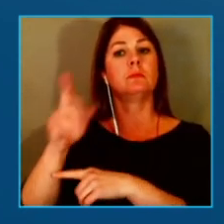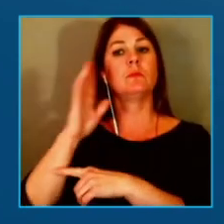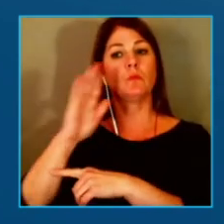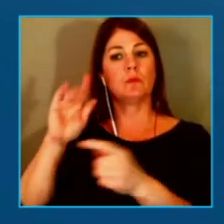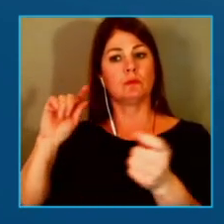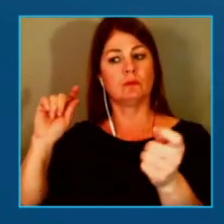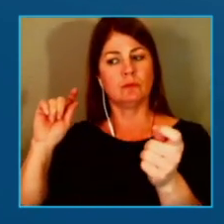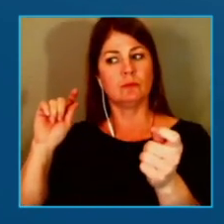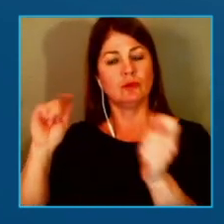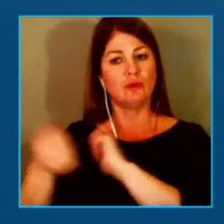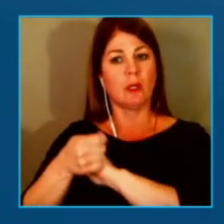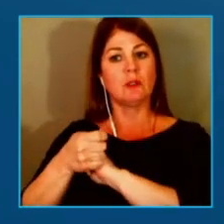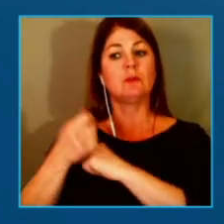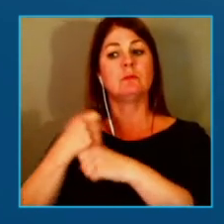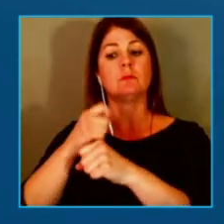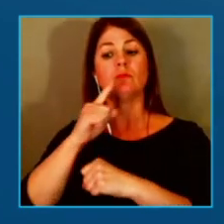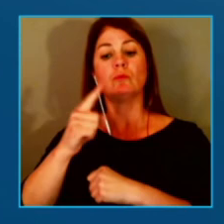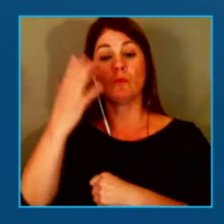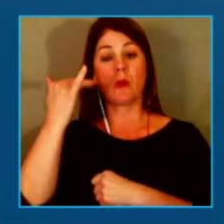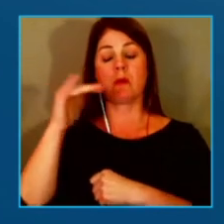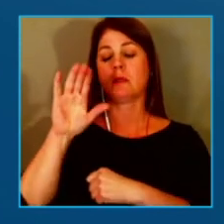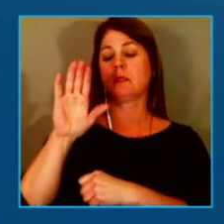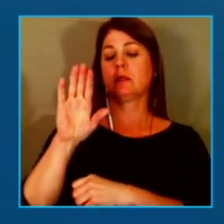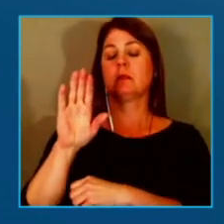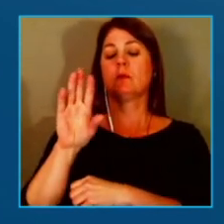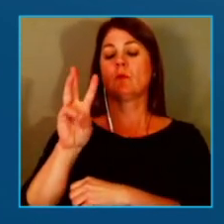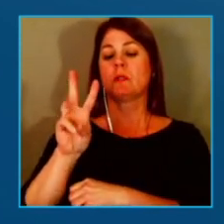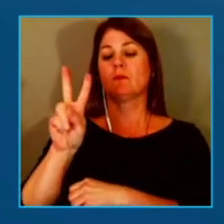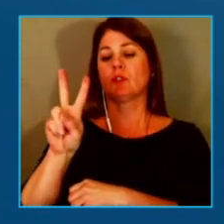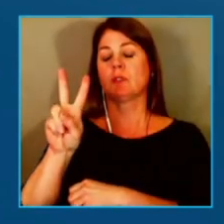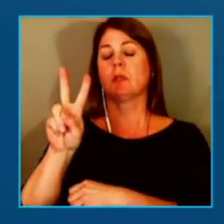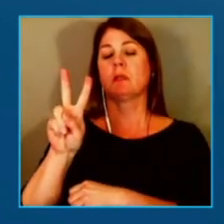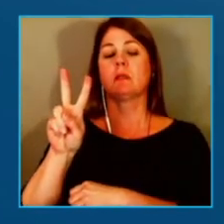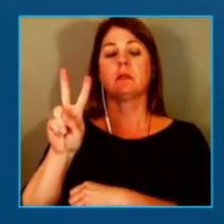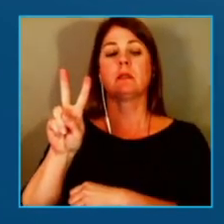Party is addressing these important matters.